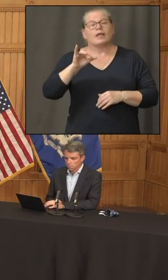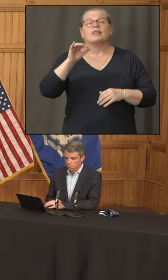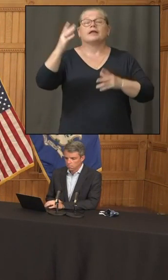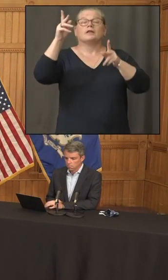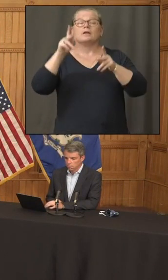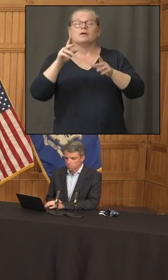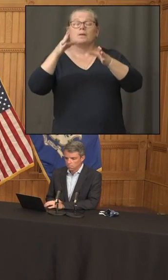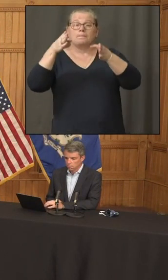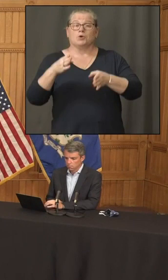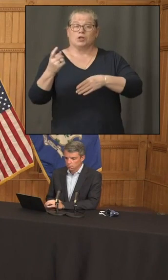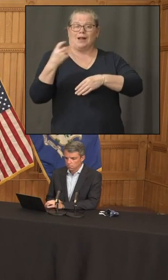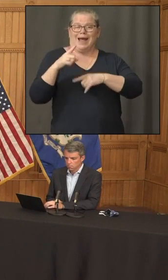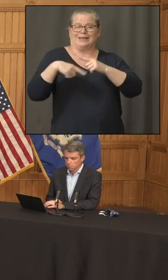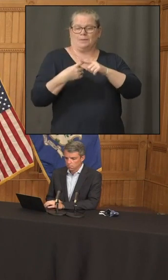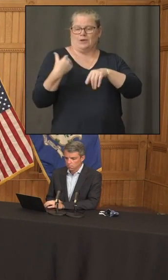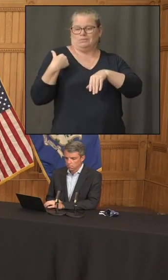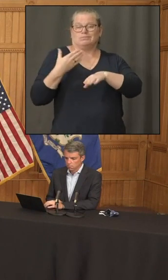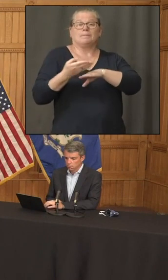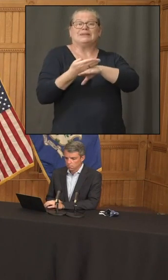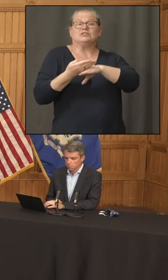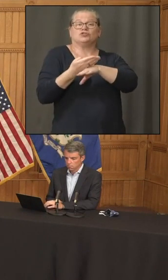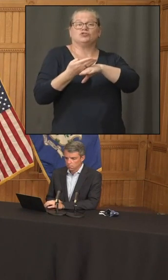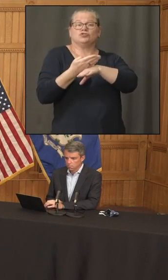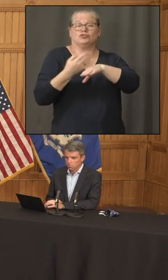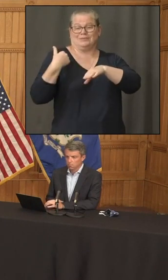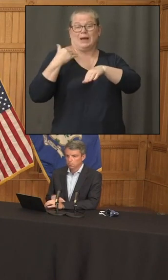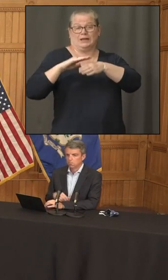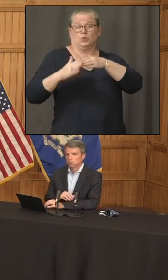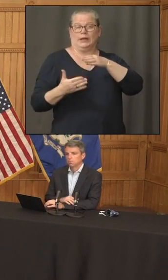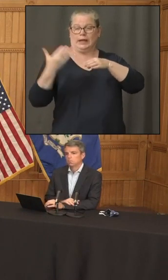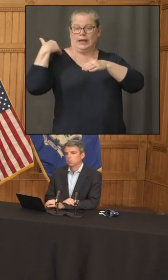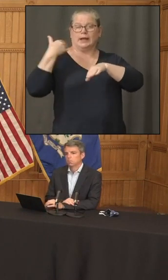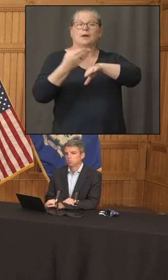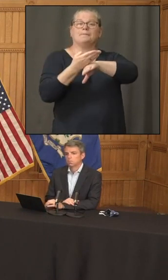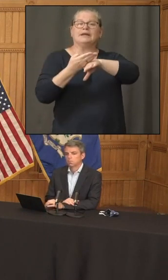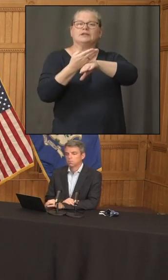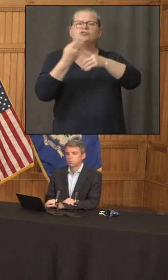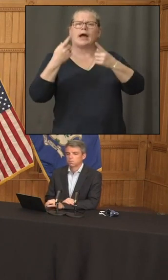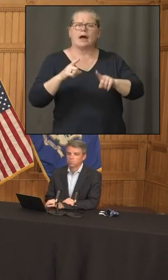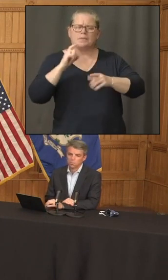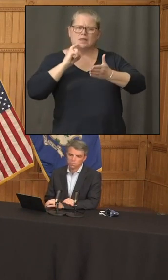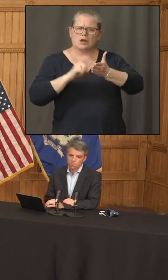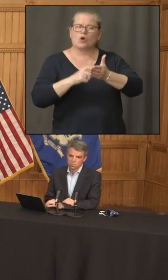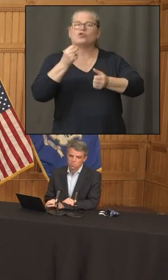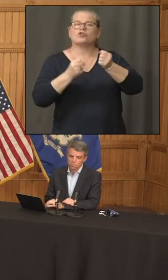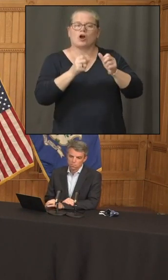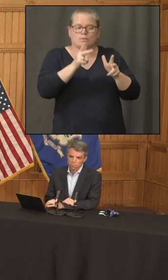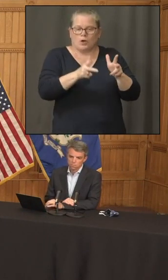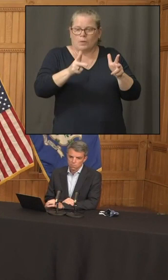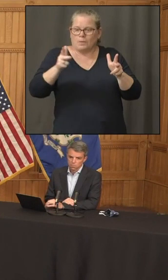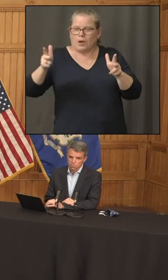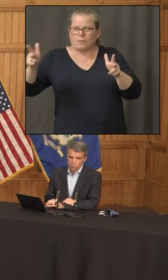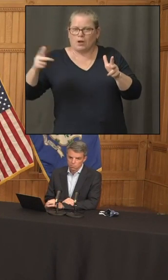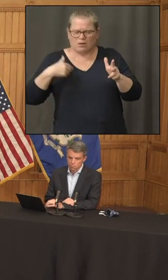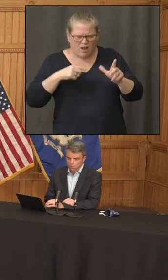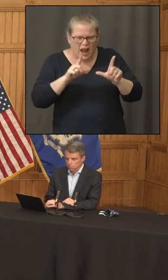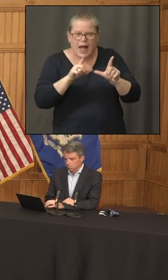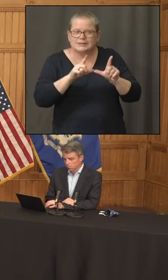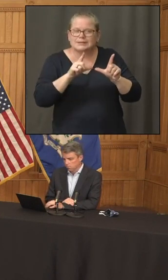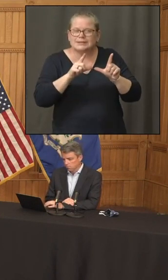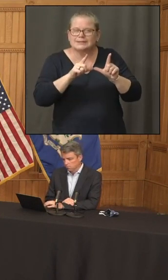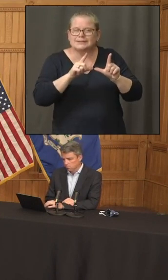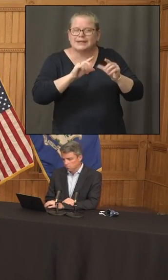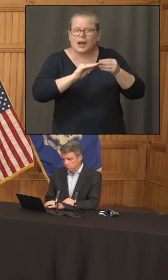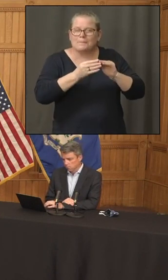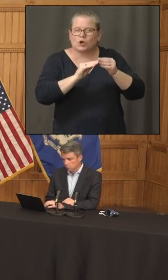state beaches this weekend, and said that they saw a lot of people with out-of-state plates, particularly from Massachusetts. Would you